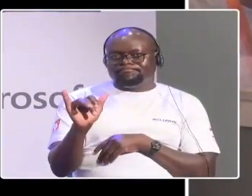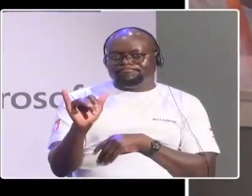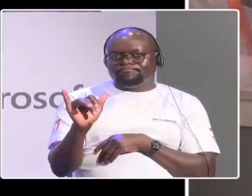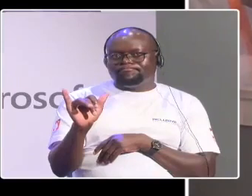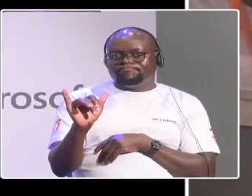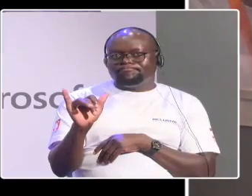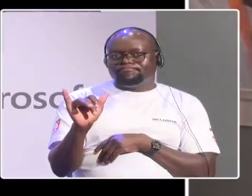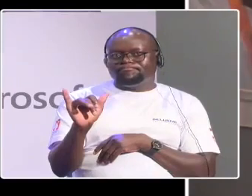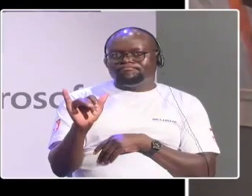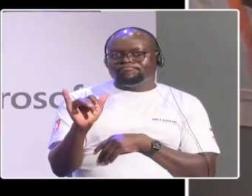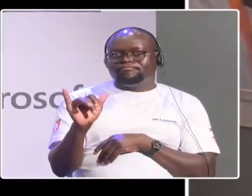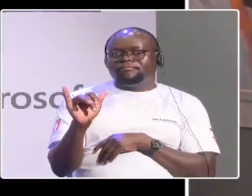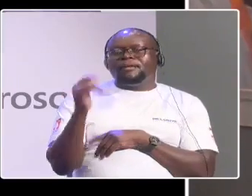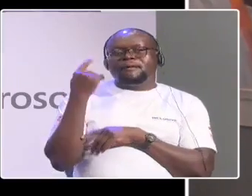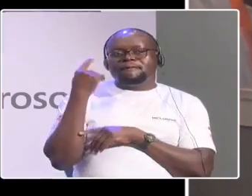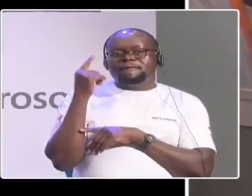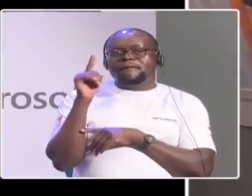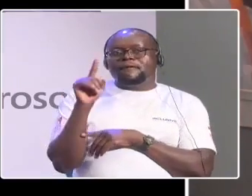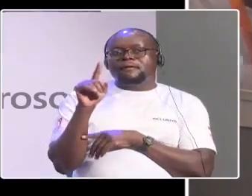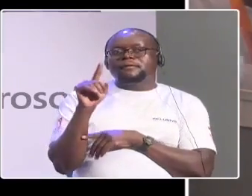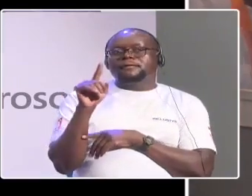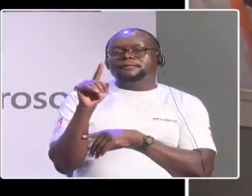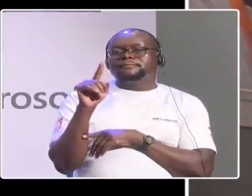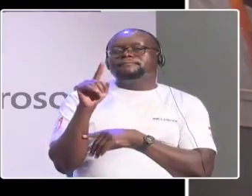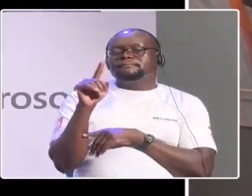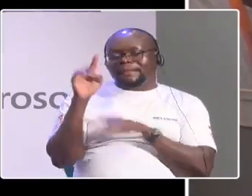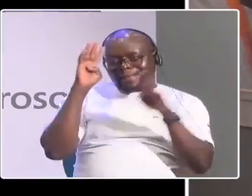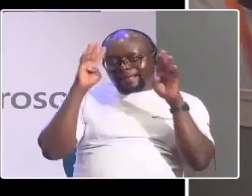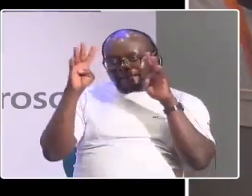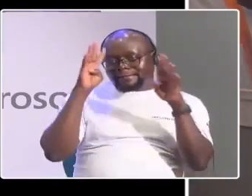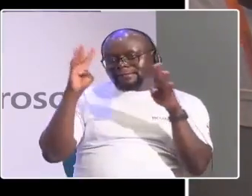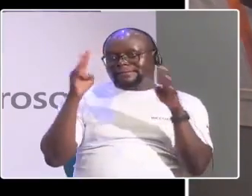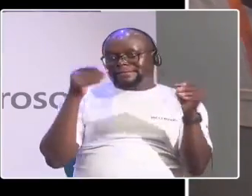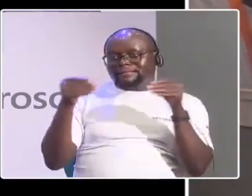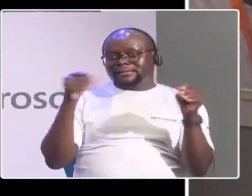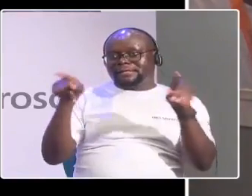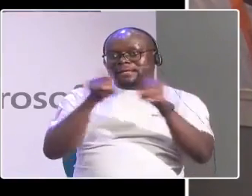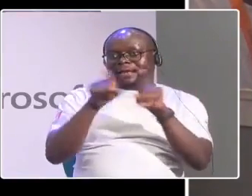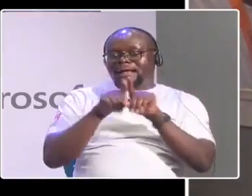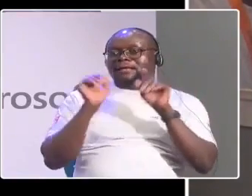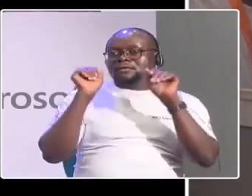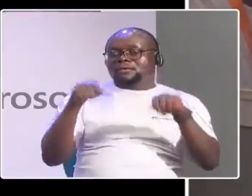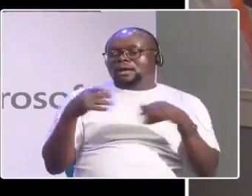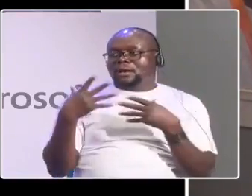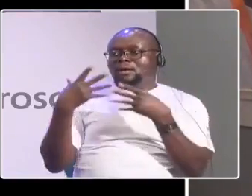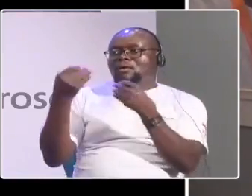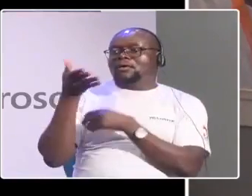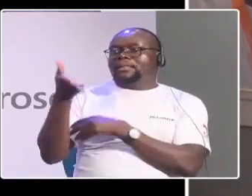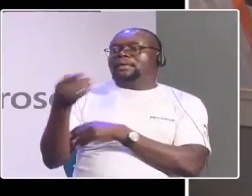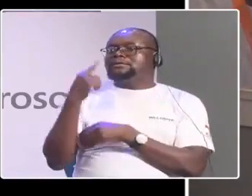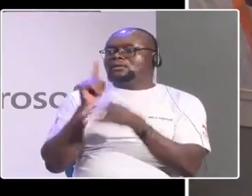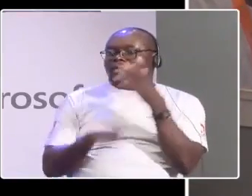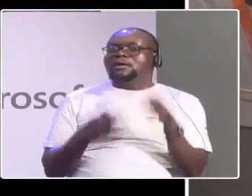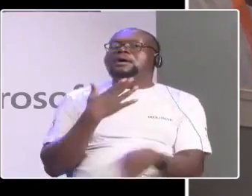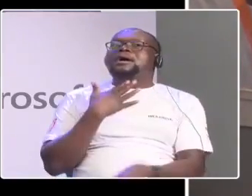there for accessibility. Like, you can just go there and say, I